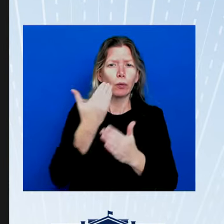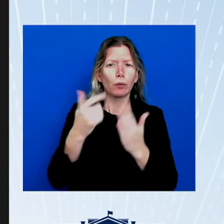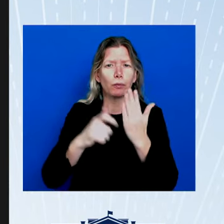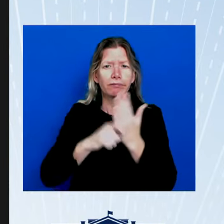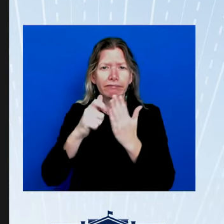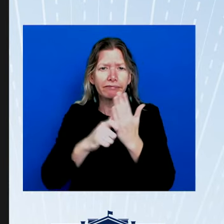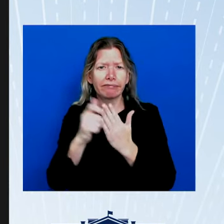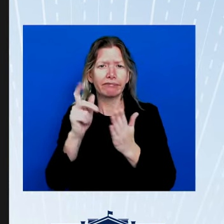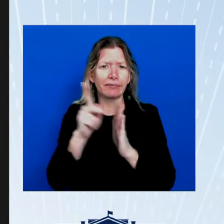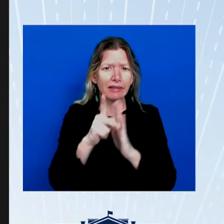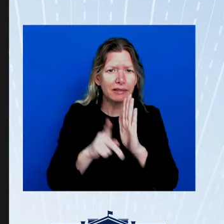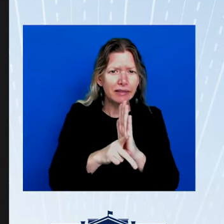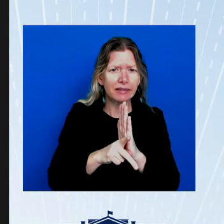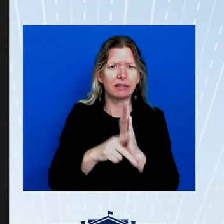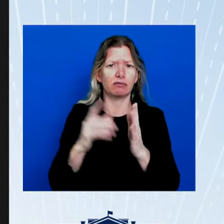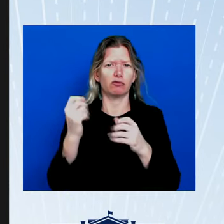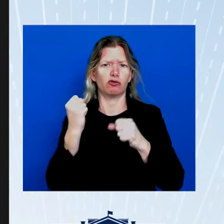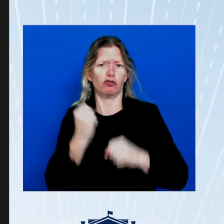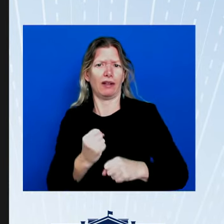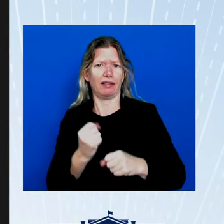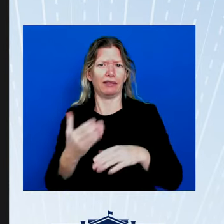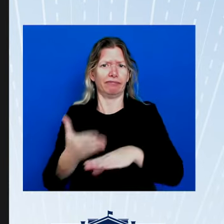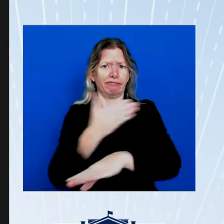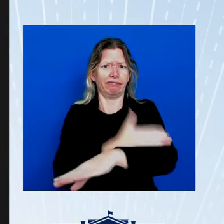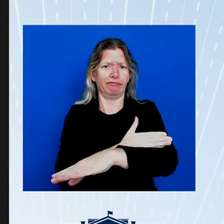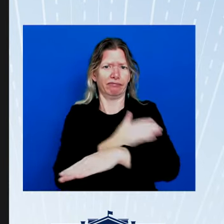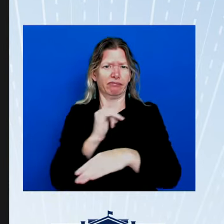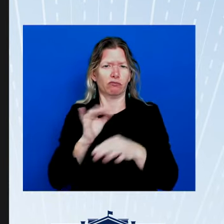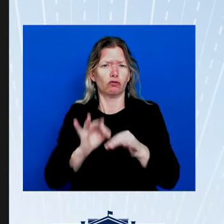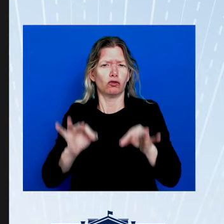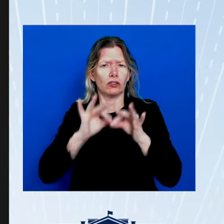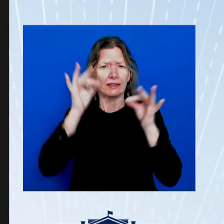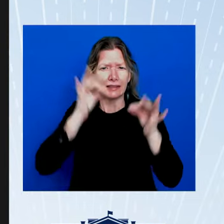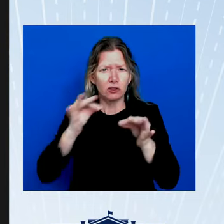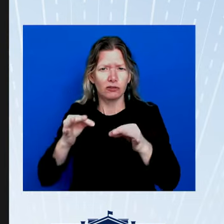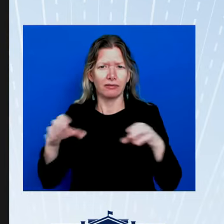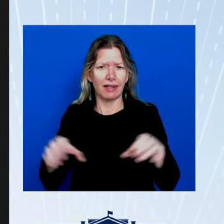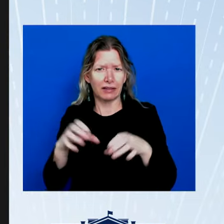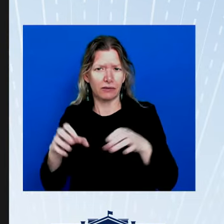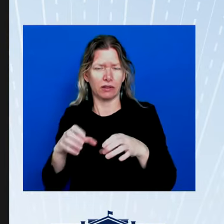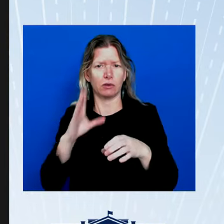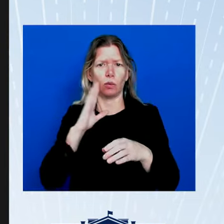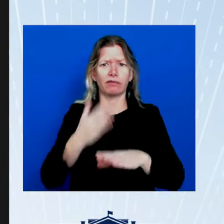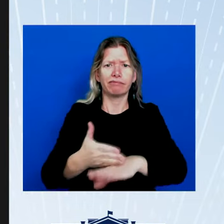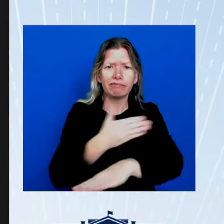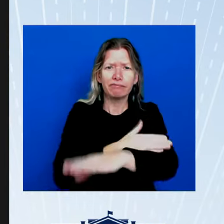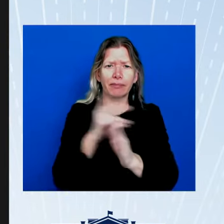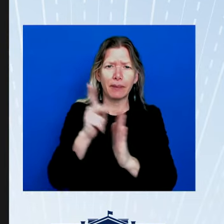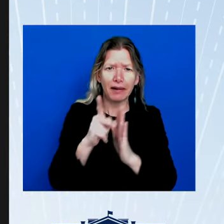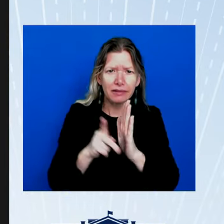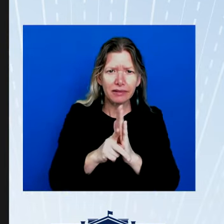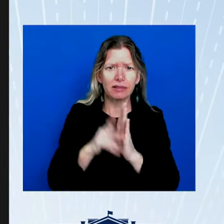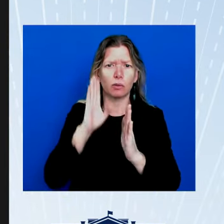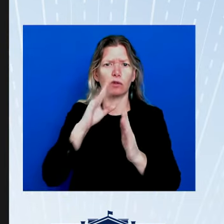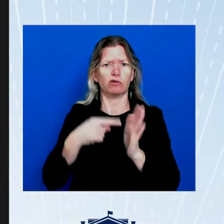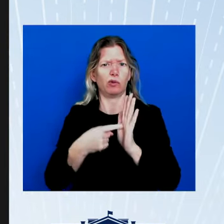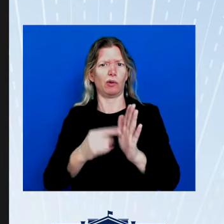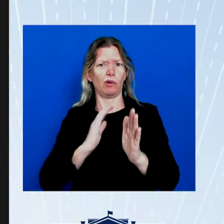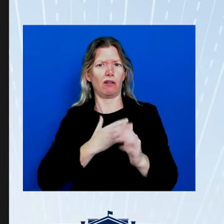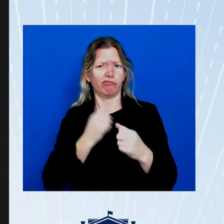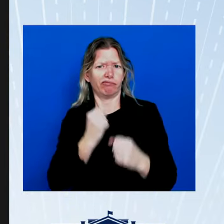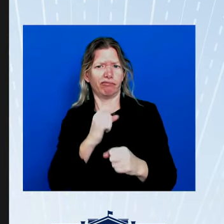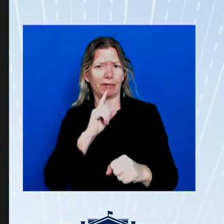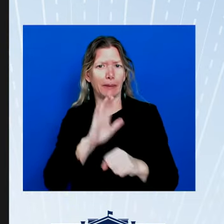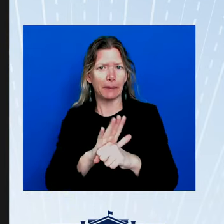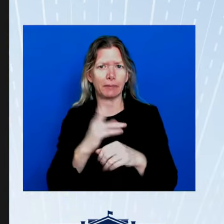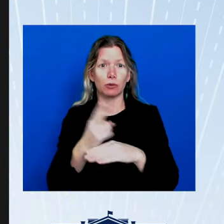policies reflect our strong commitment to using science, indigenous knowledge, and landscape scale management as the